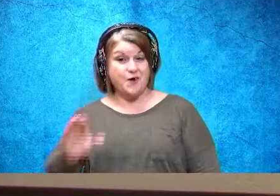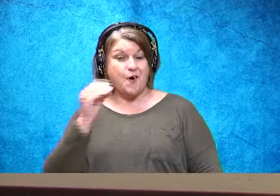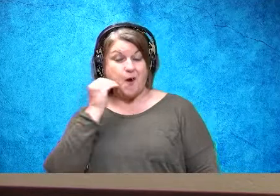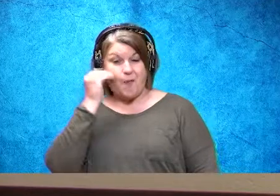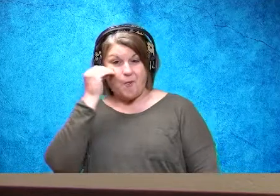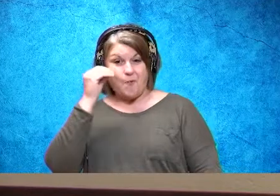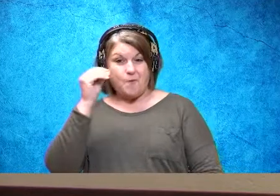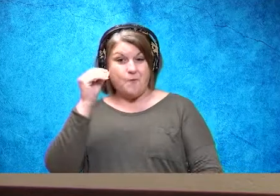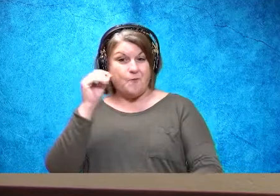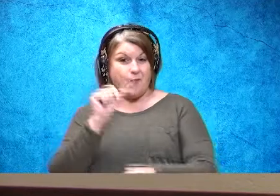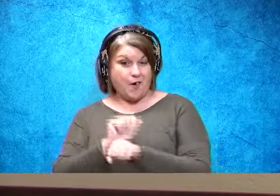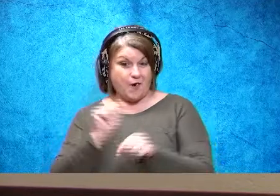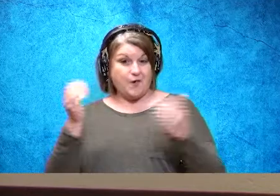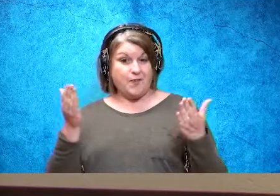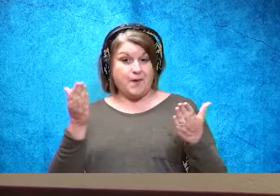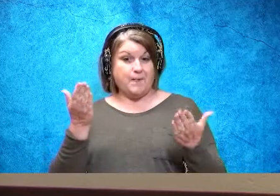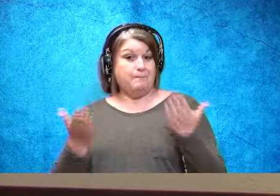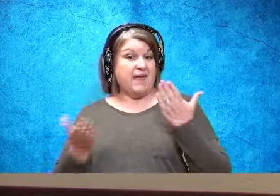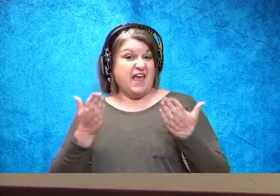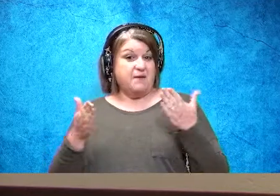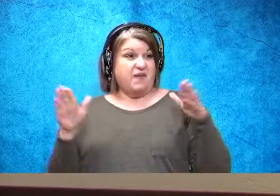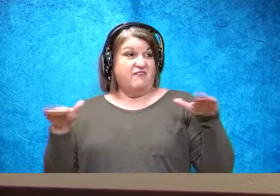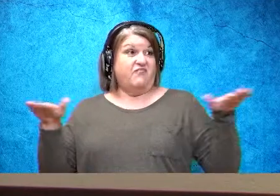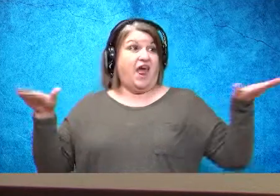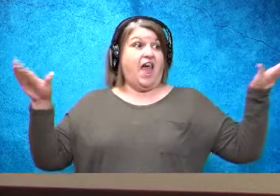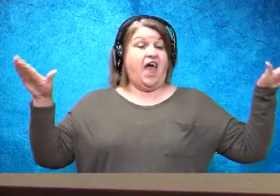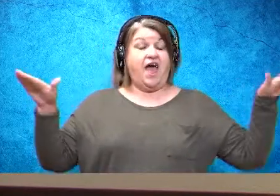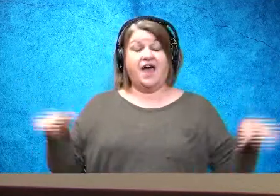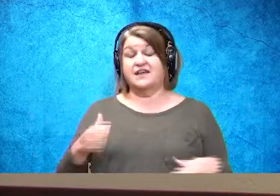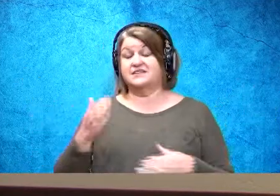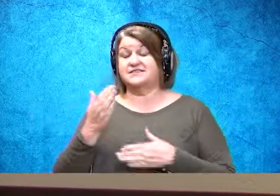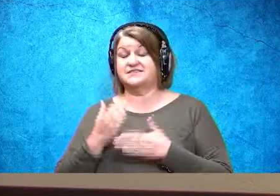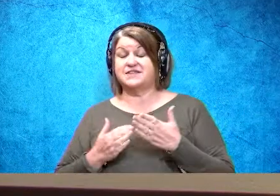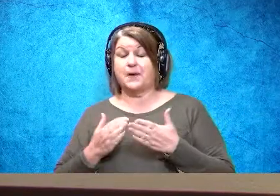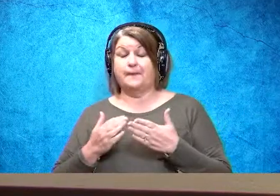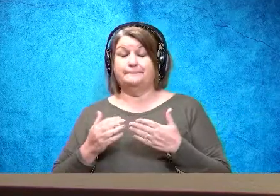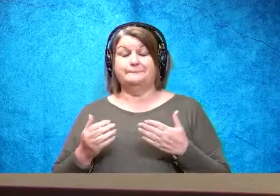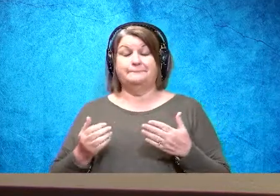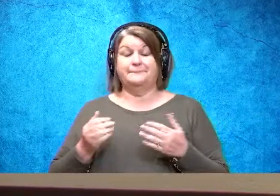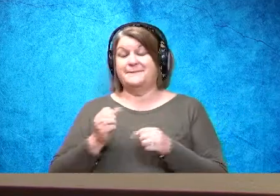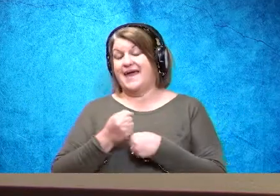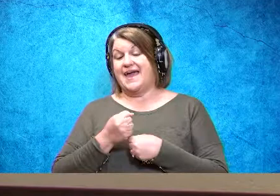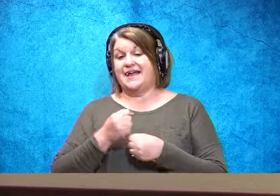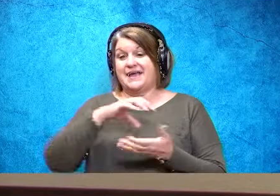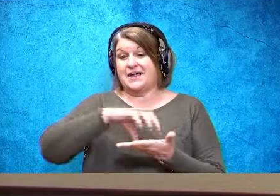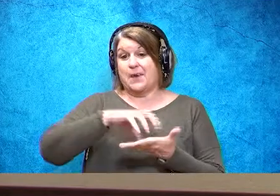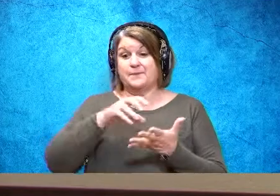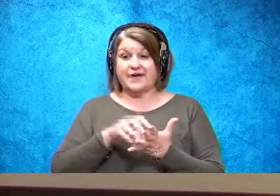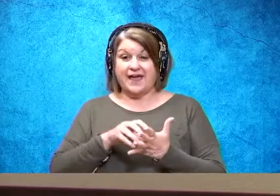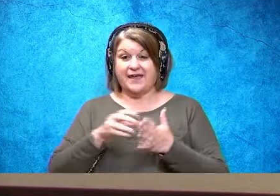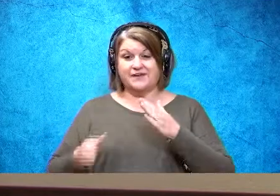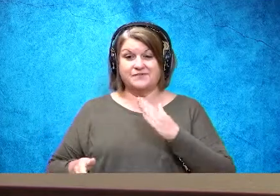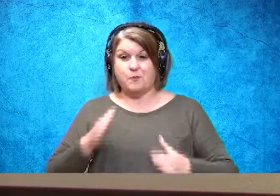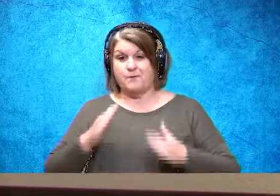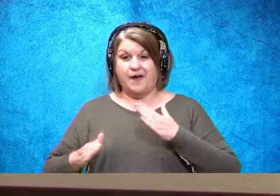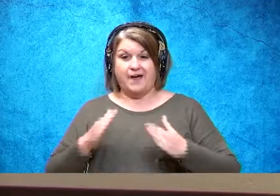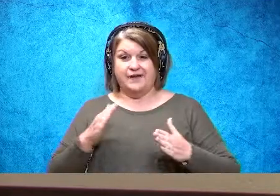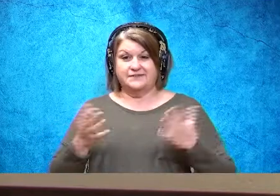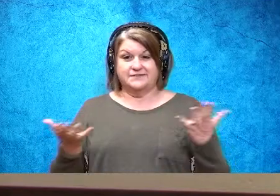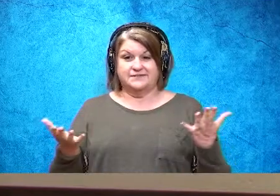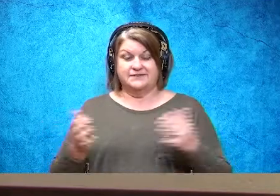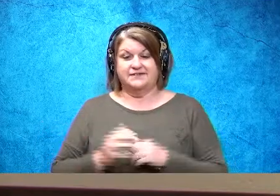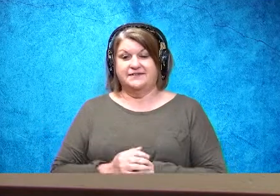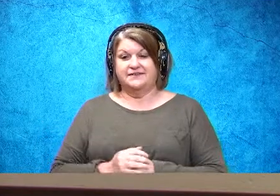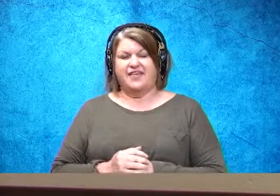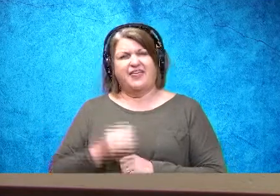could fly. I've had some students make cupcake maker robots. Think about what you want your robot to do